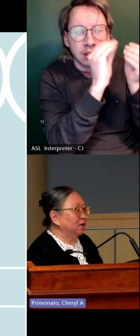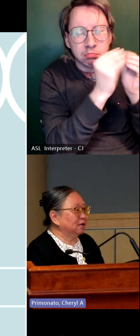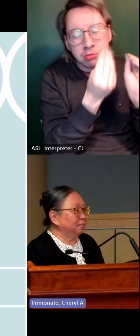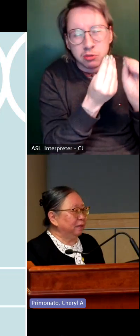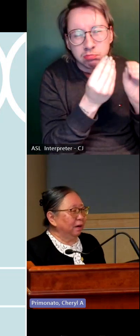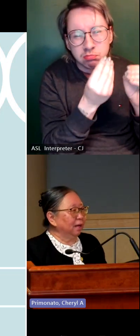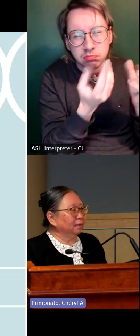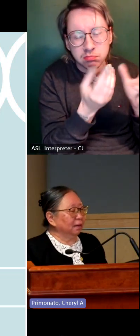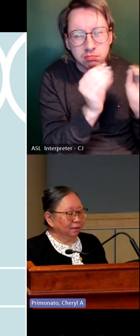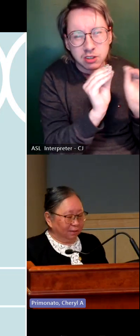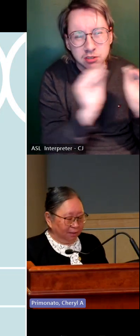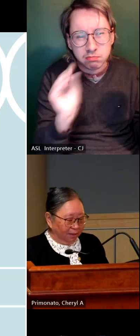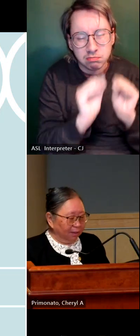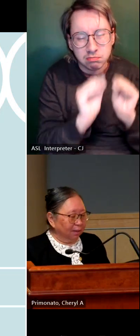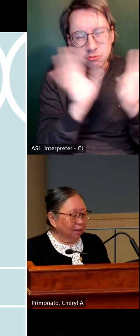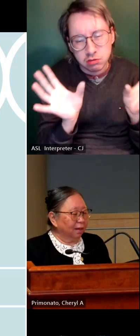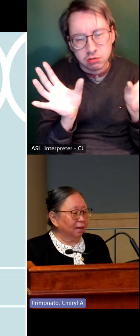2019, we started